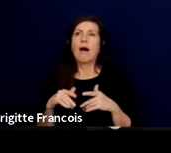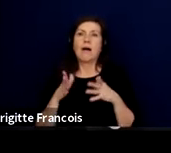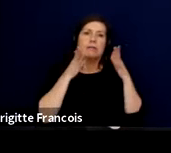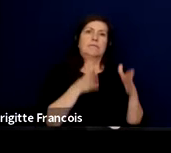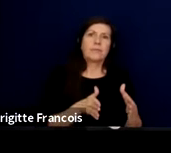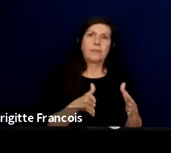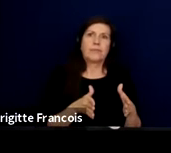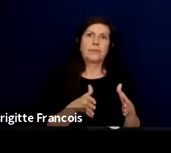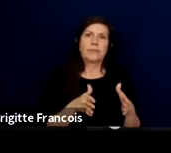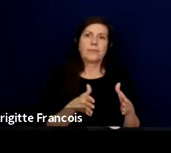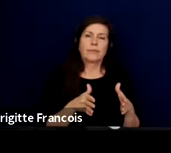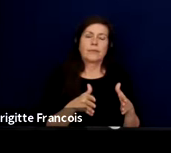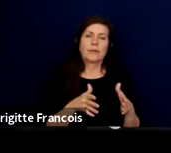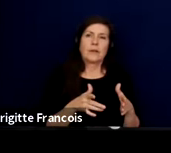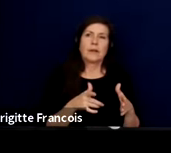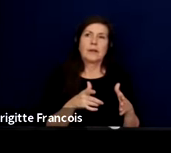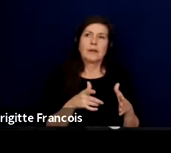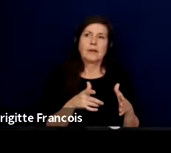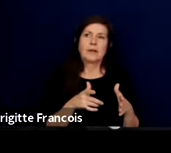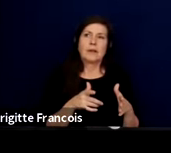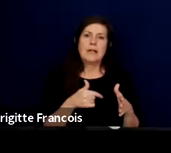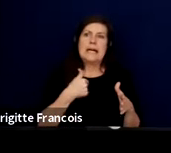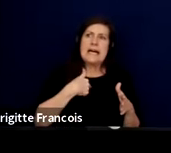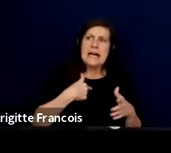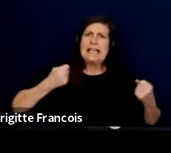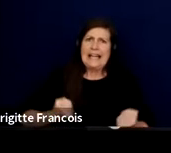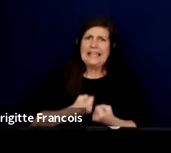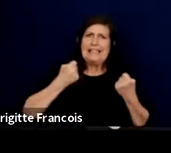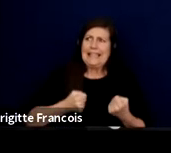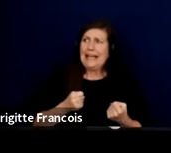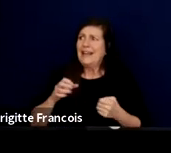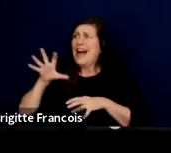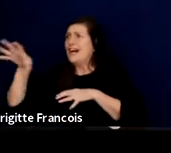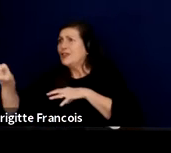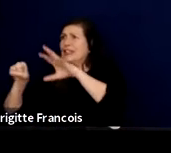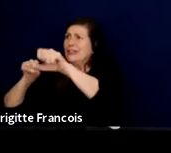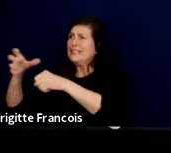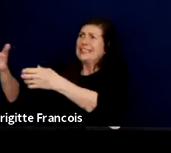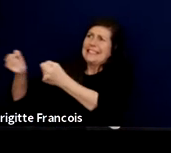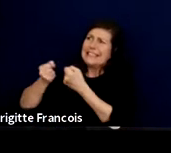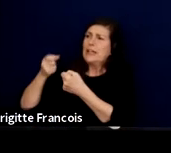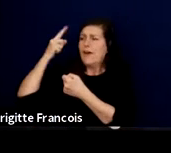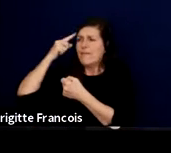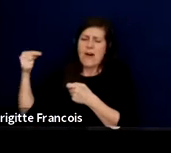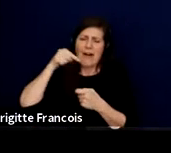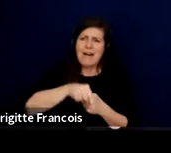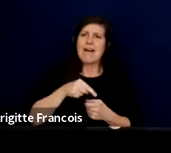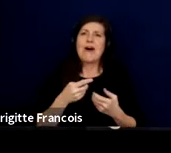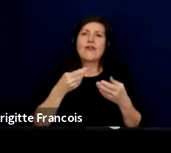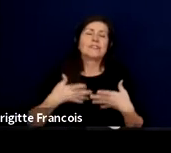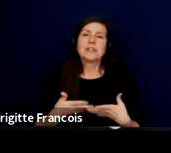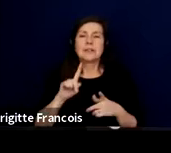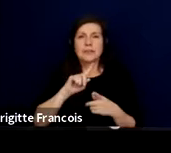an effort in order for them to reach out for that specific result, I think the effort management is